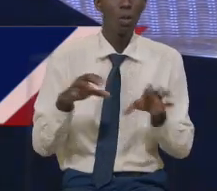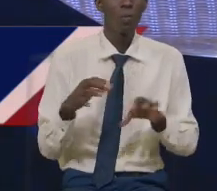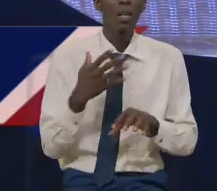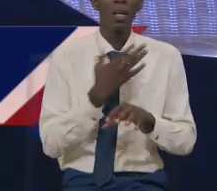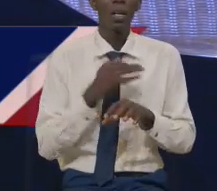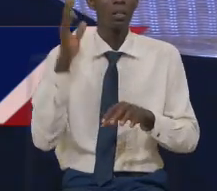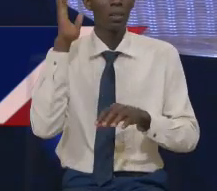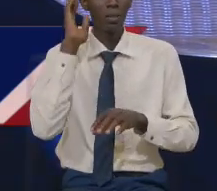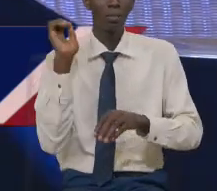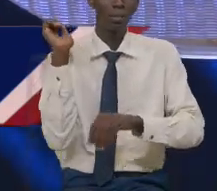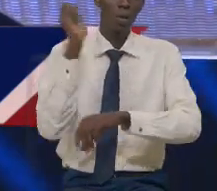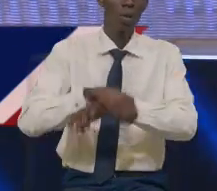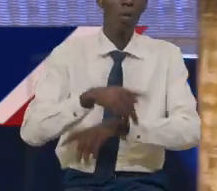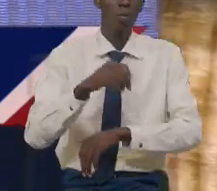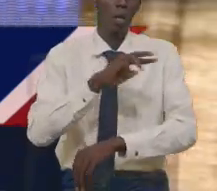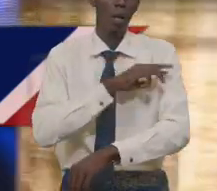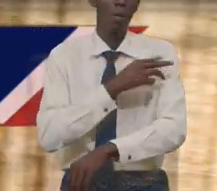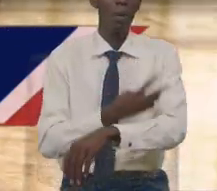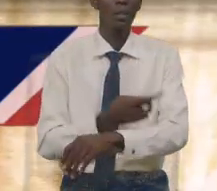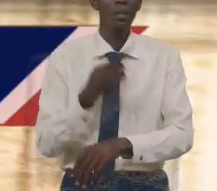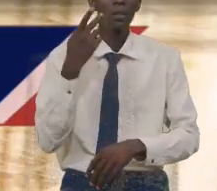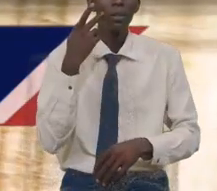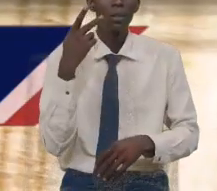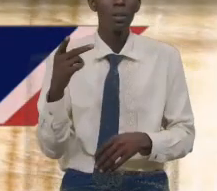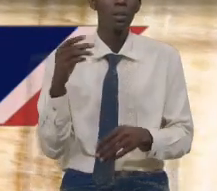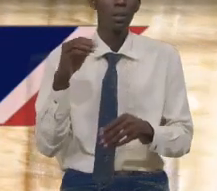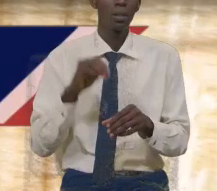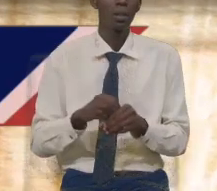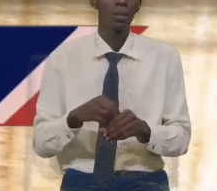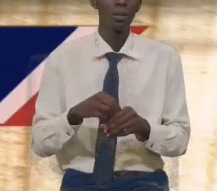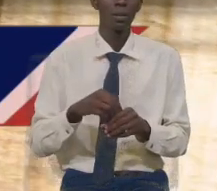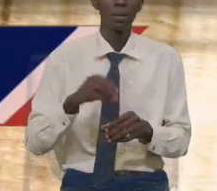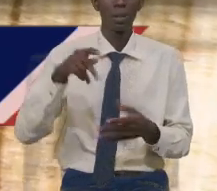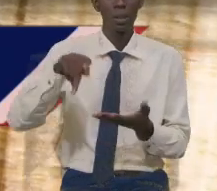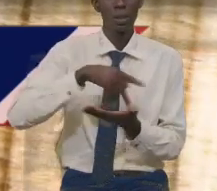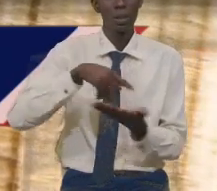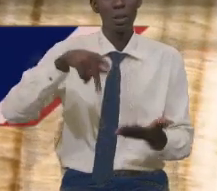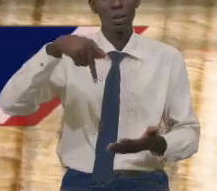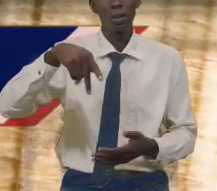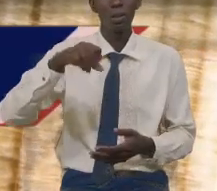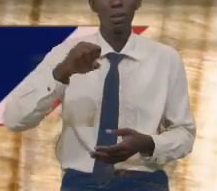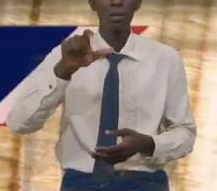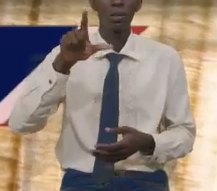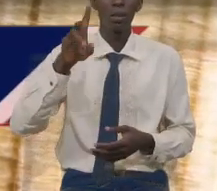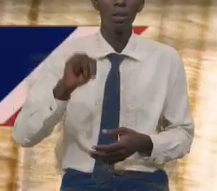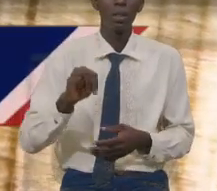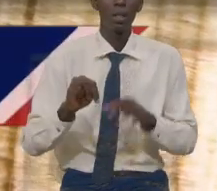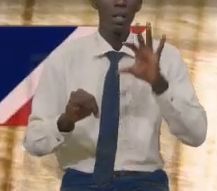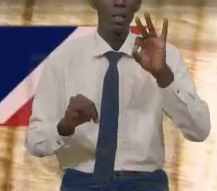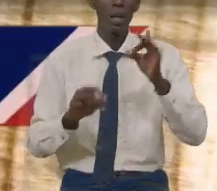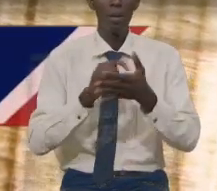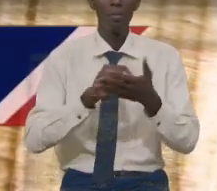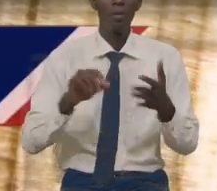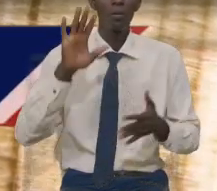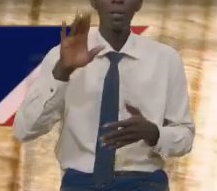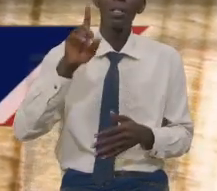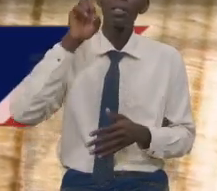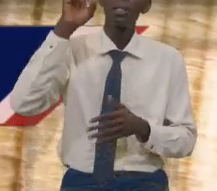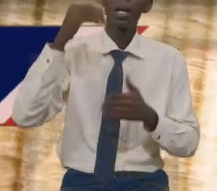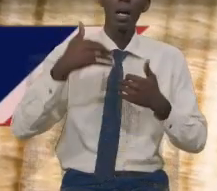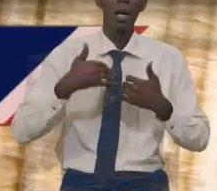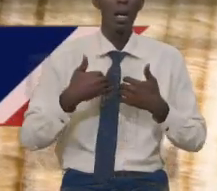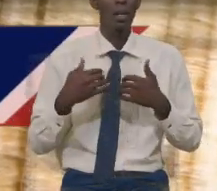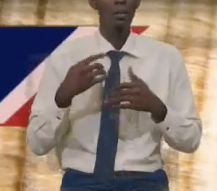the mighty. We're looking at Psalm 9, verse 5. Thou hast rebuked